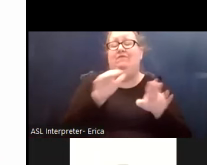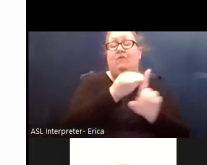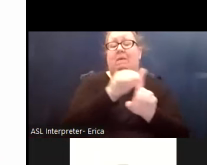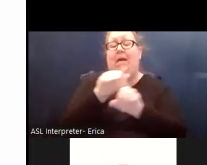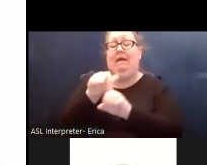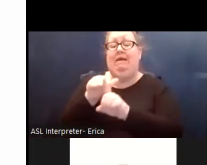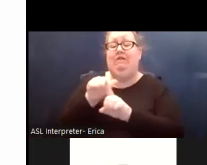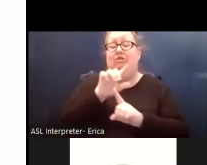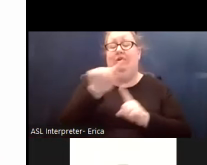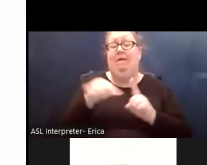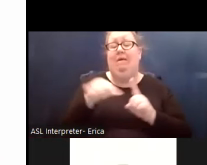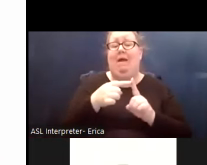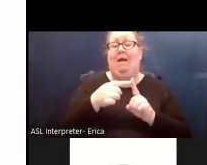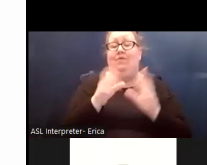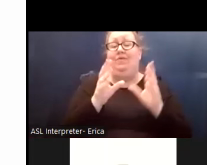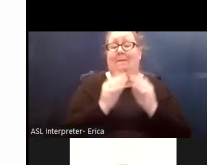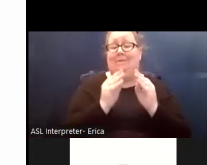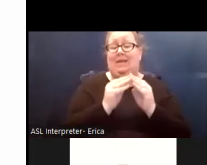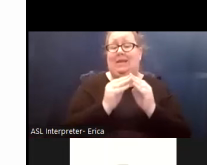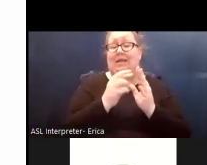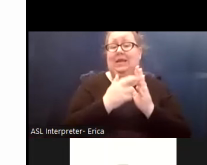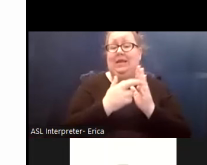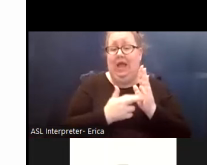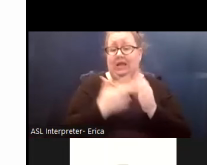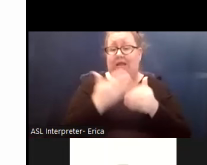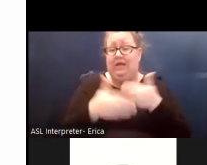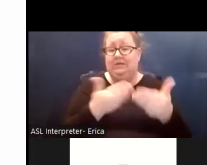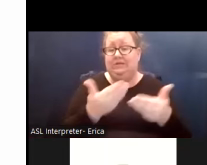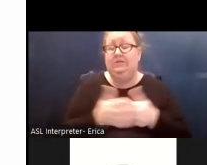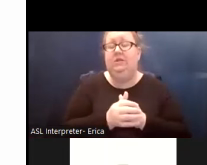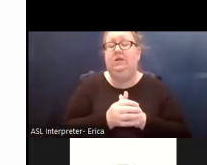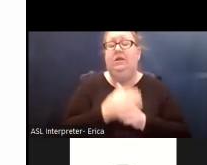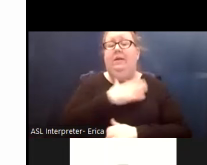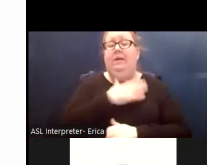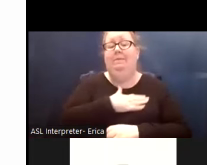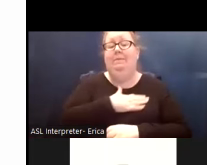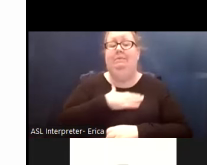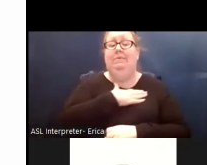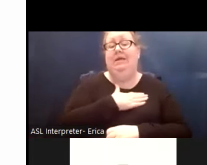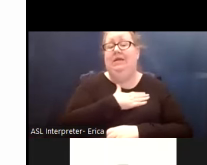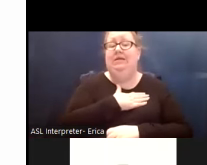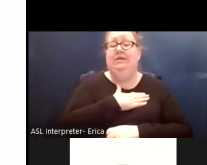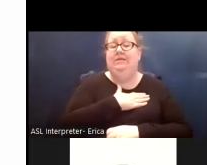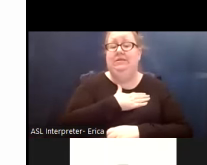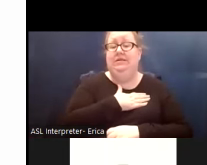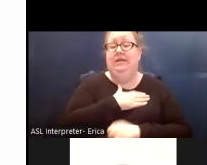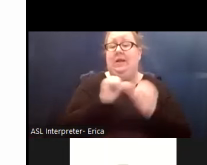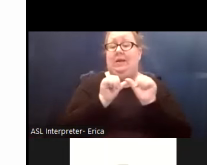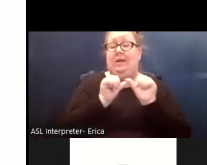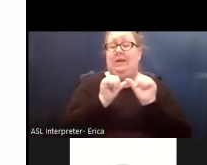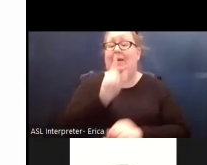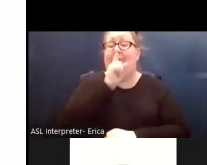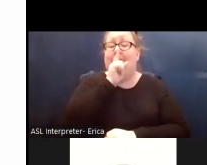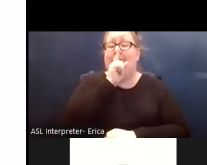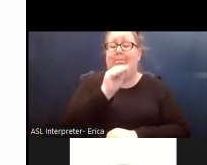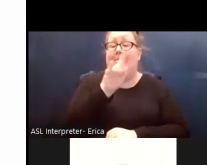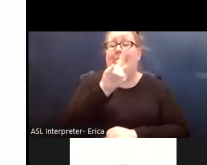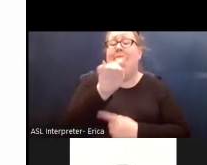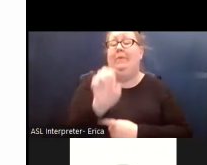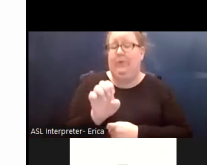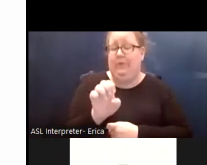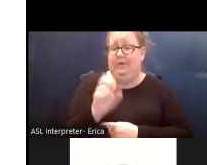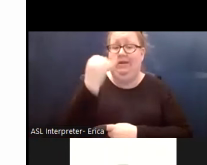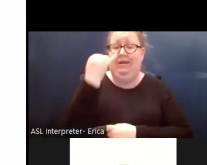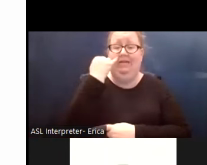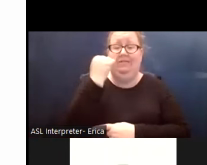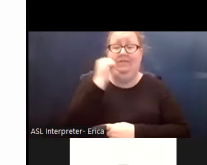about the meeting guidelines. Please remain on mute unless you're speaking. We don't